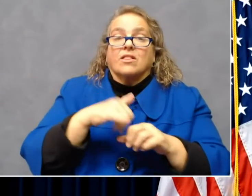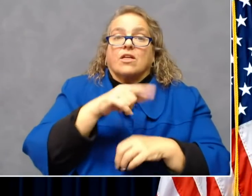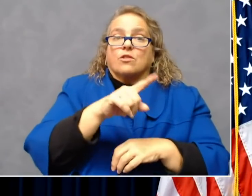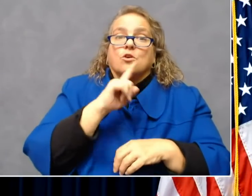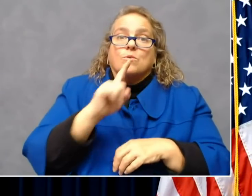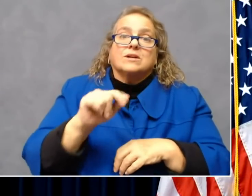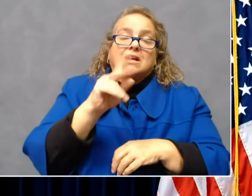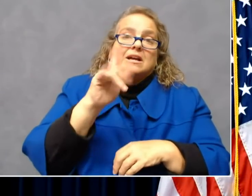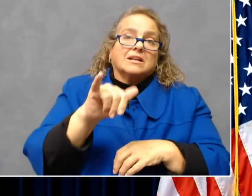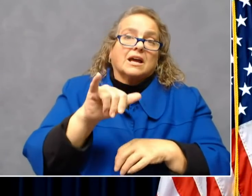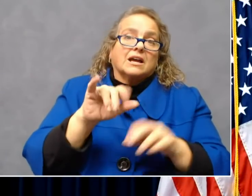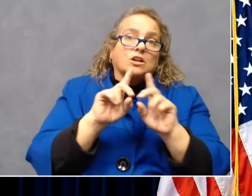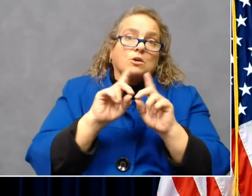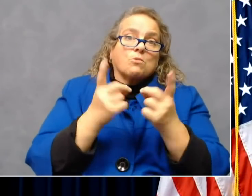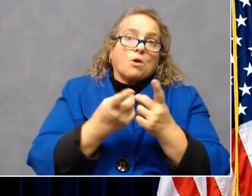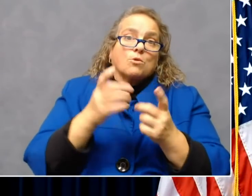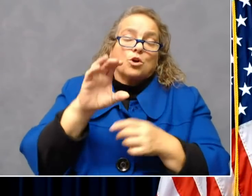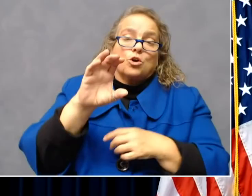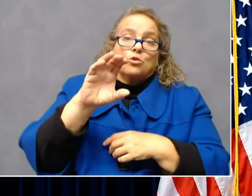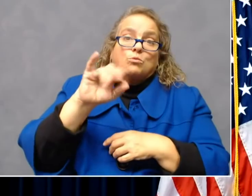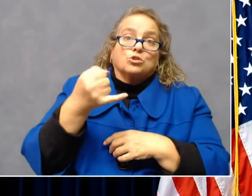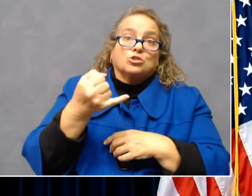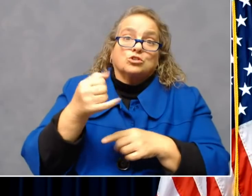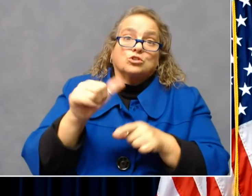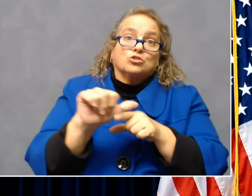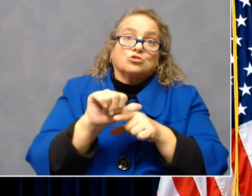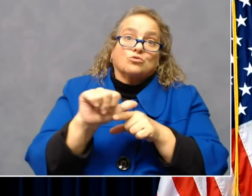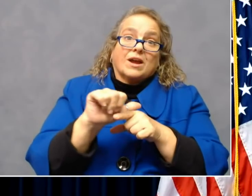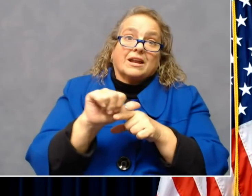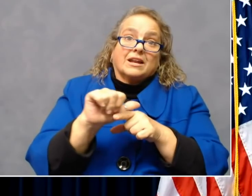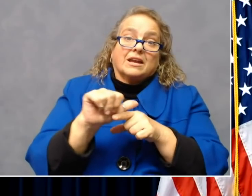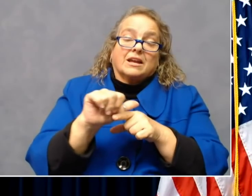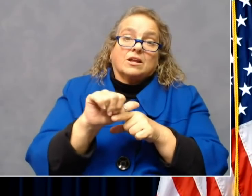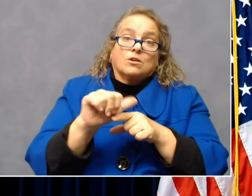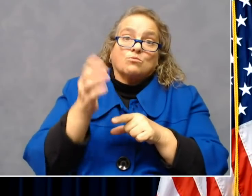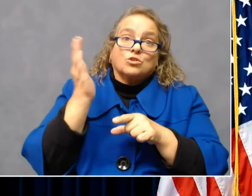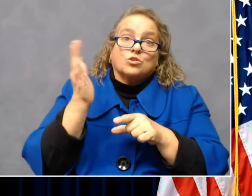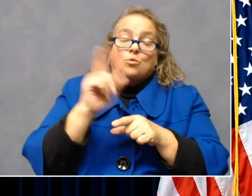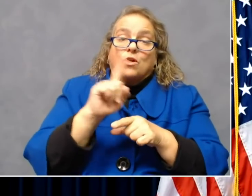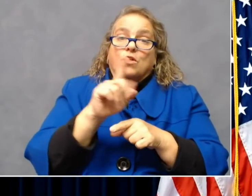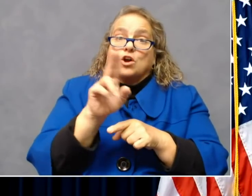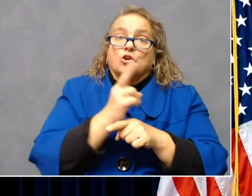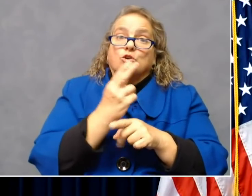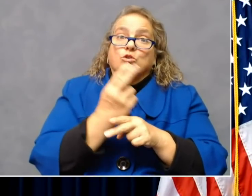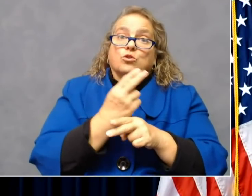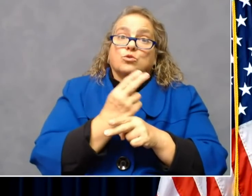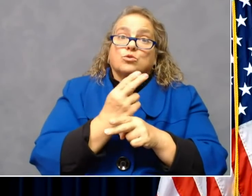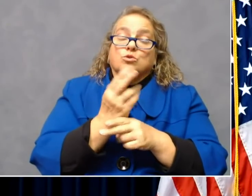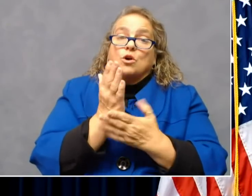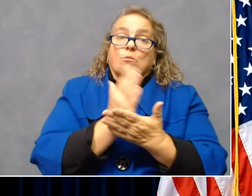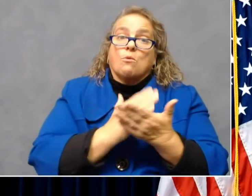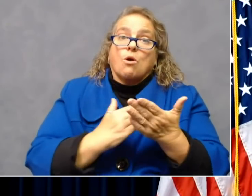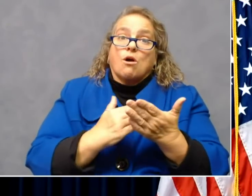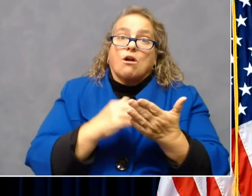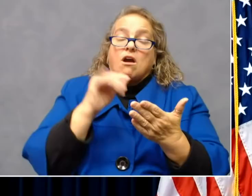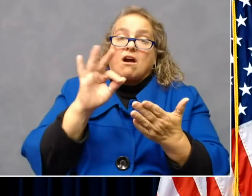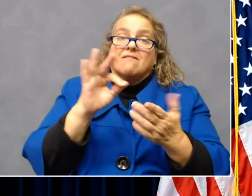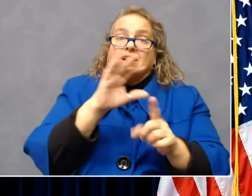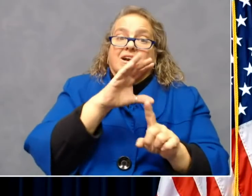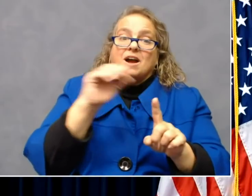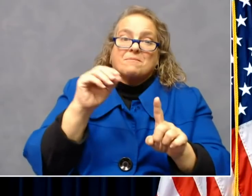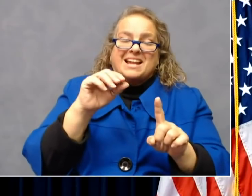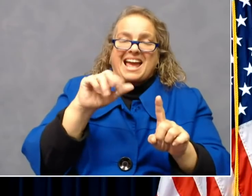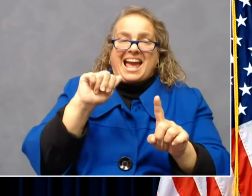Justice training presentation that used a portion of a neo company's anti-Semitic